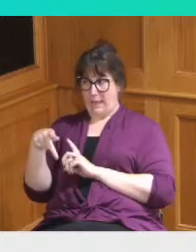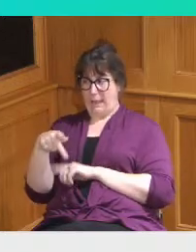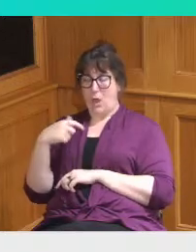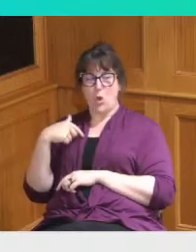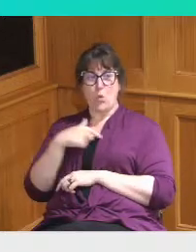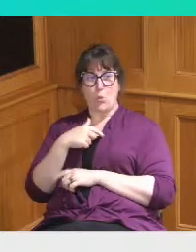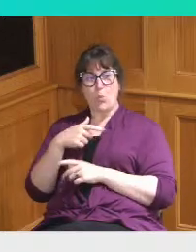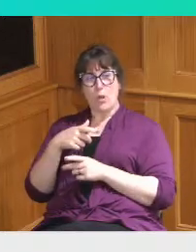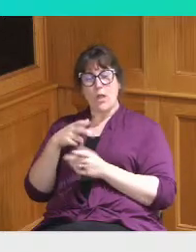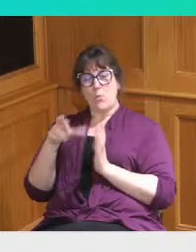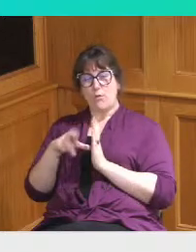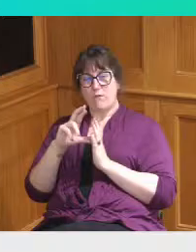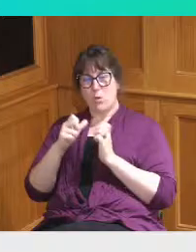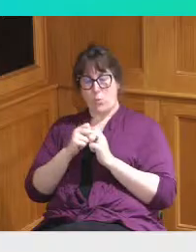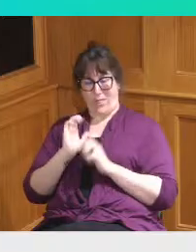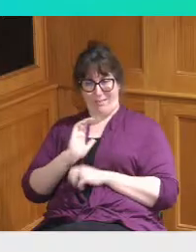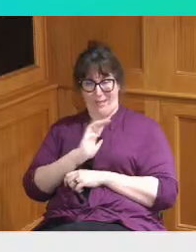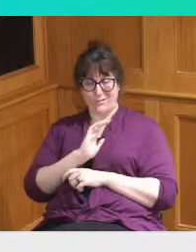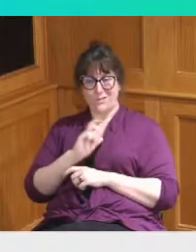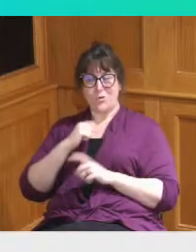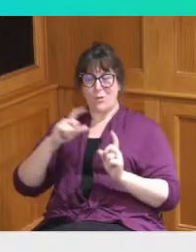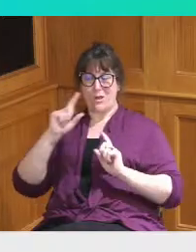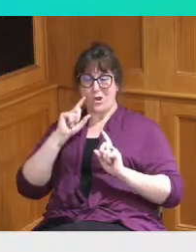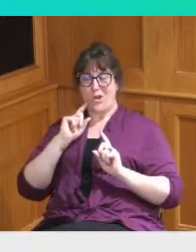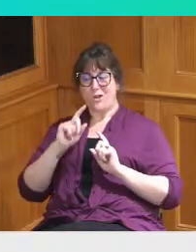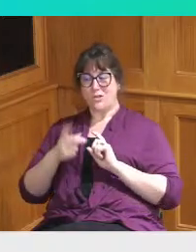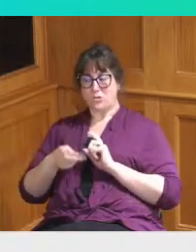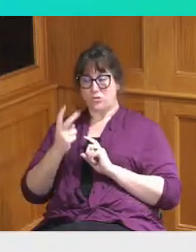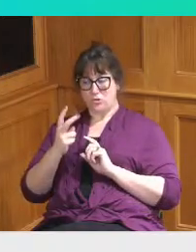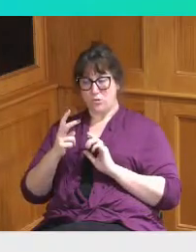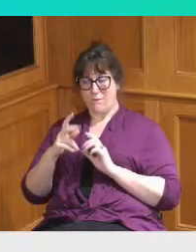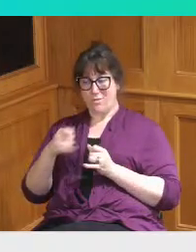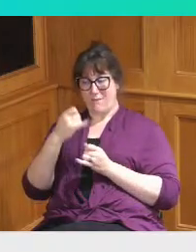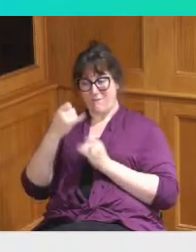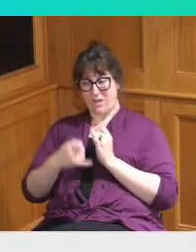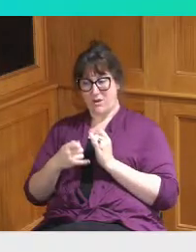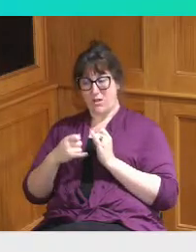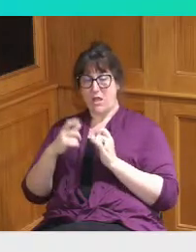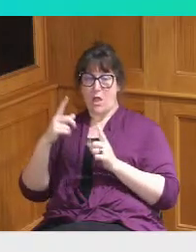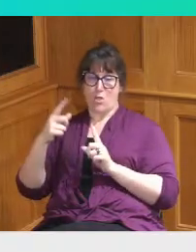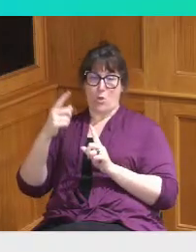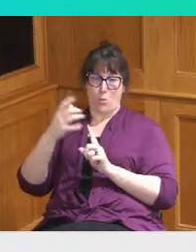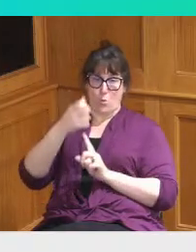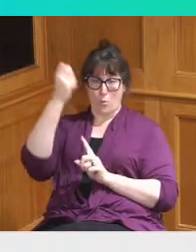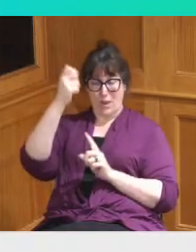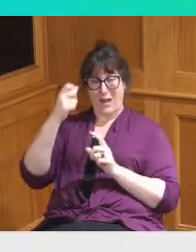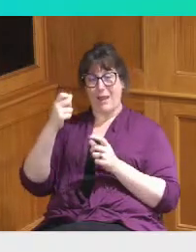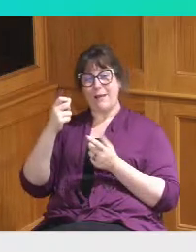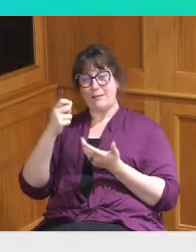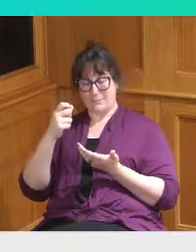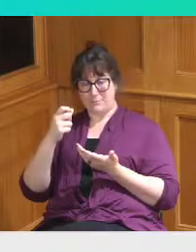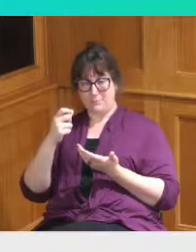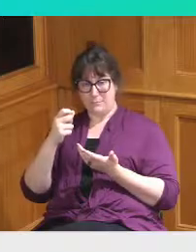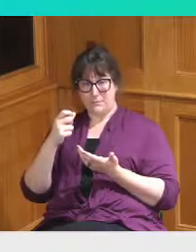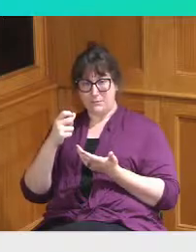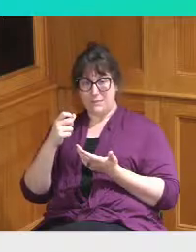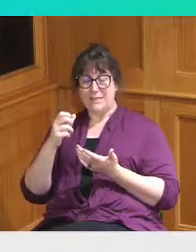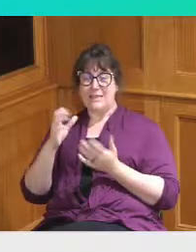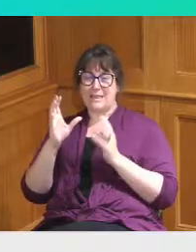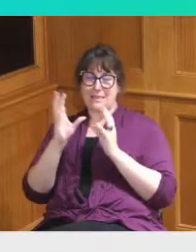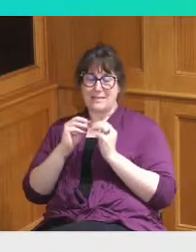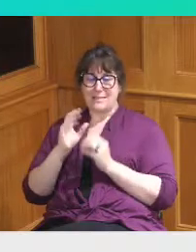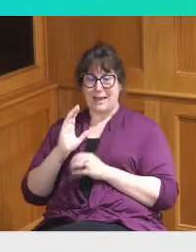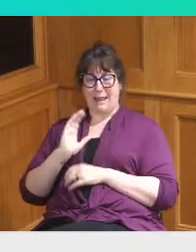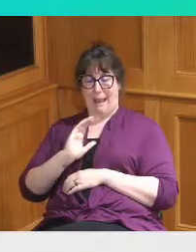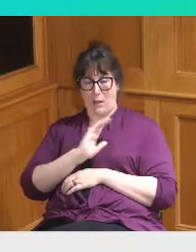after hearing two proposals from finalists we selected, a winning proposal was selected at an executive session of the City Council on April